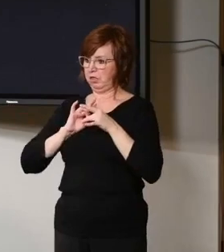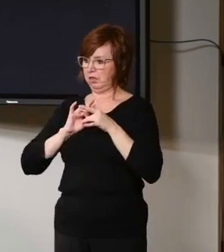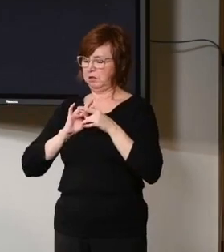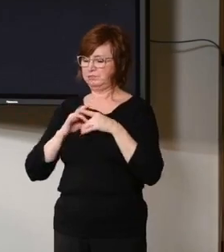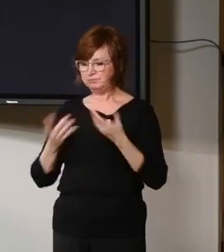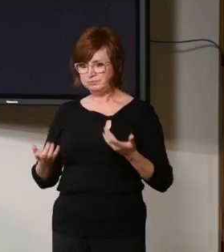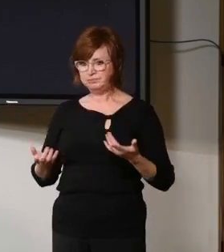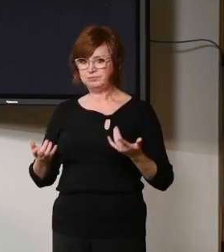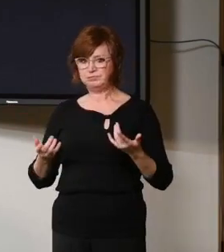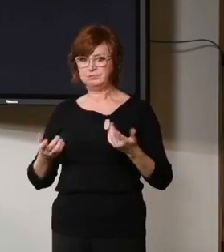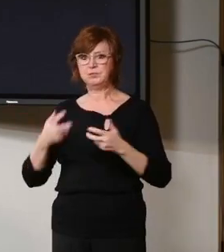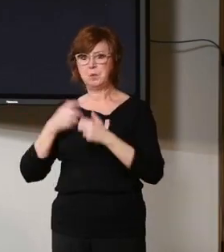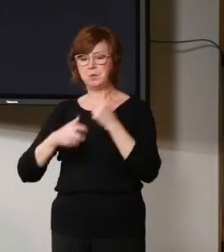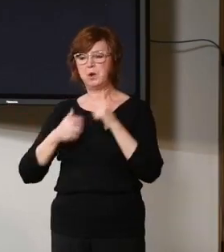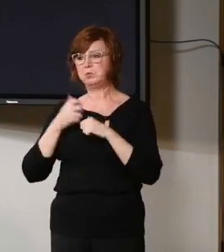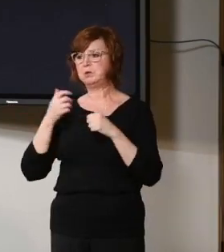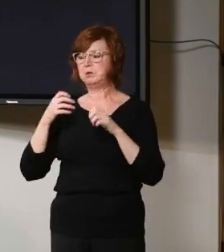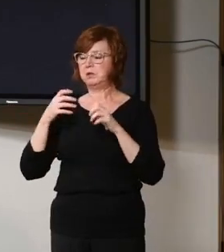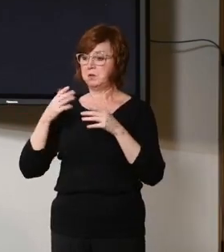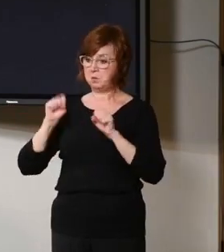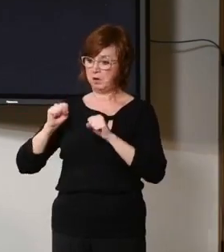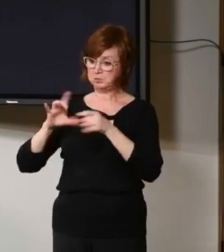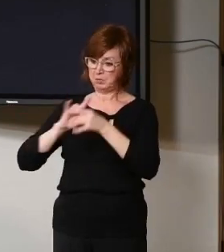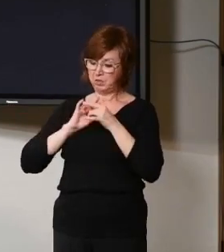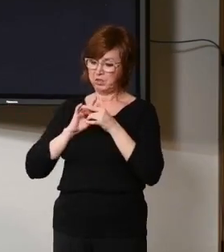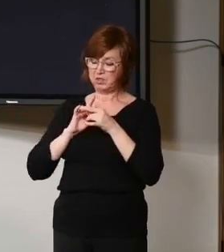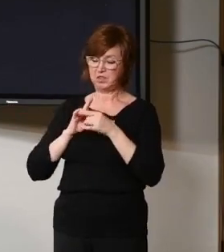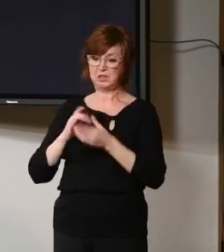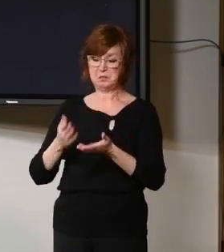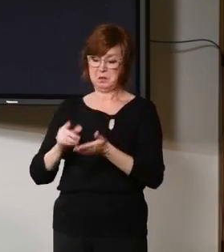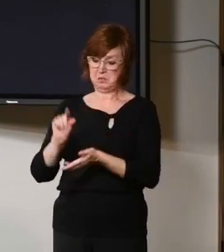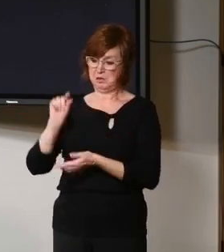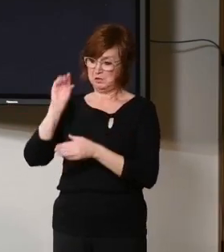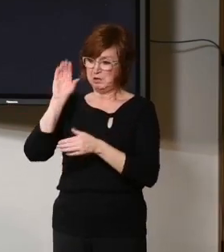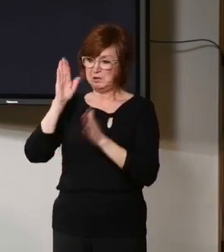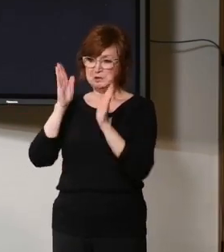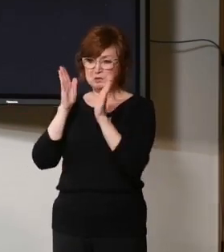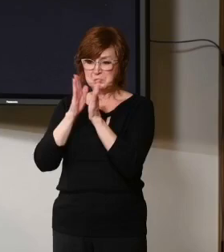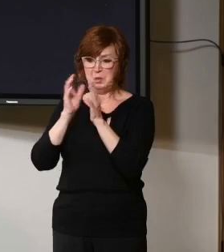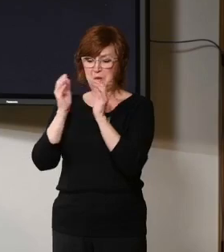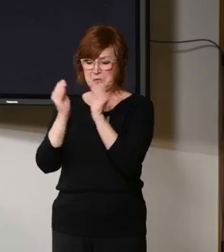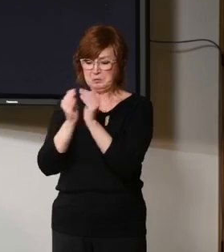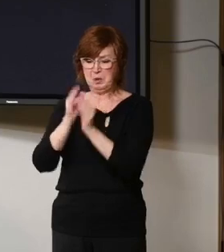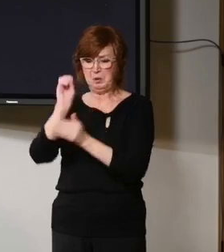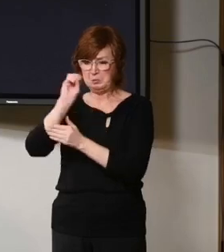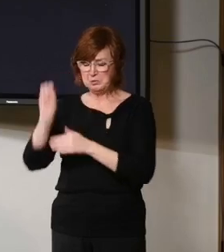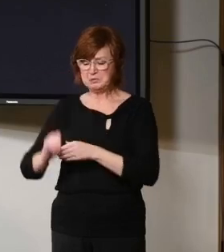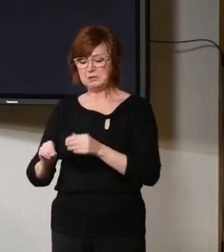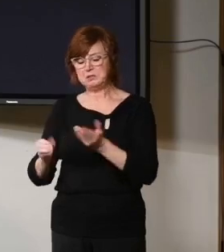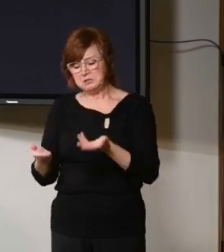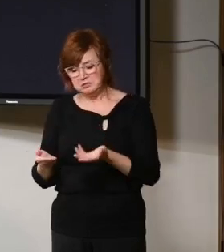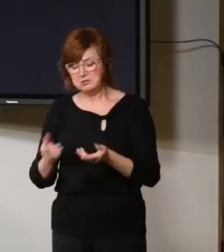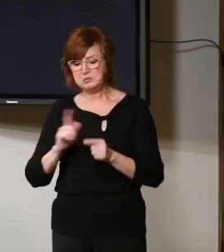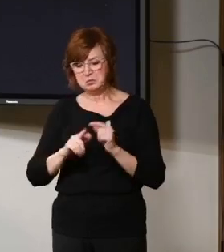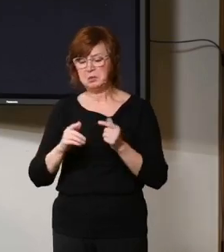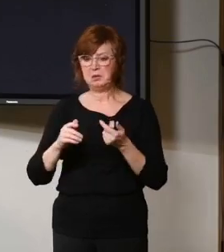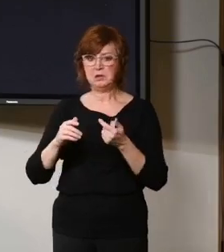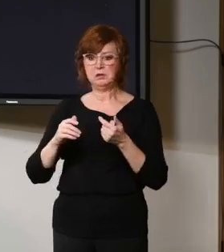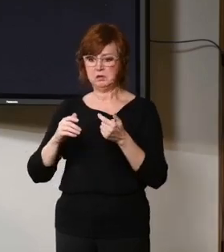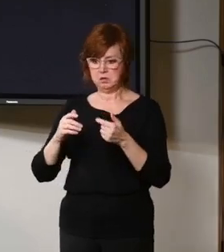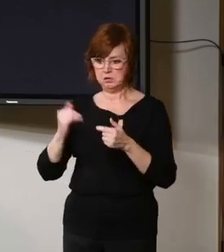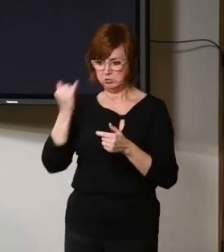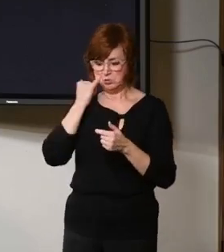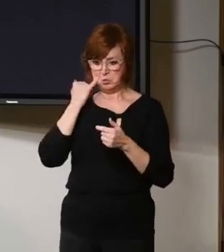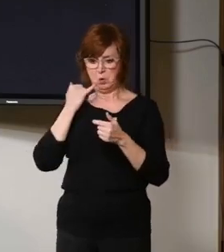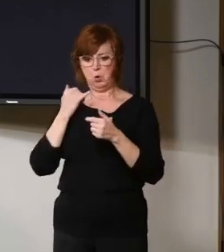again, there is a risk. It may be low, but there is a risk. So if you want to be extra cautious, you should wipe down whatever